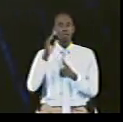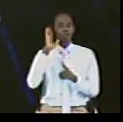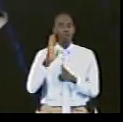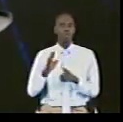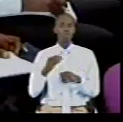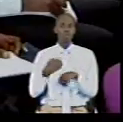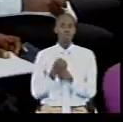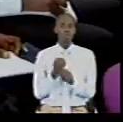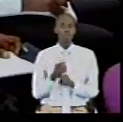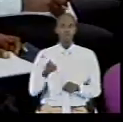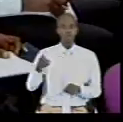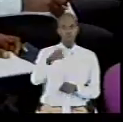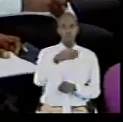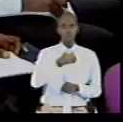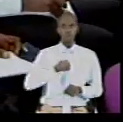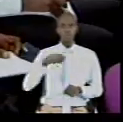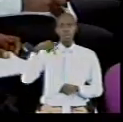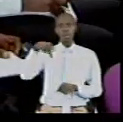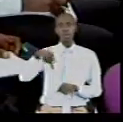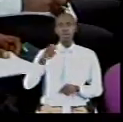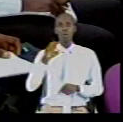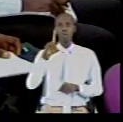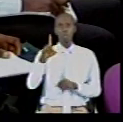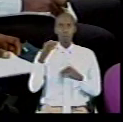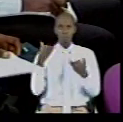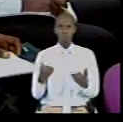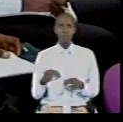out of you. And make you